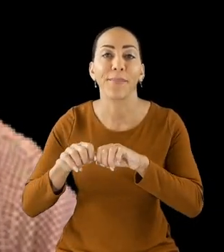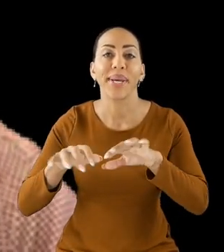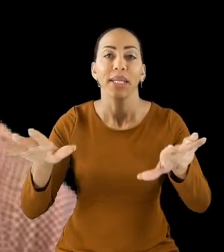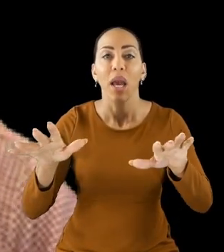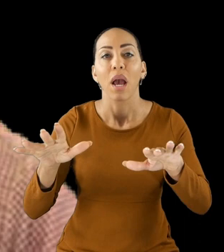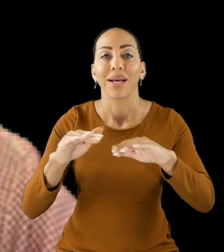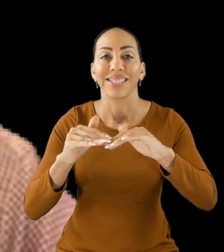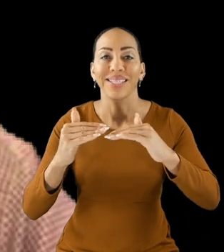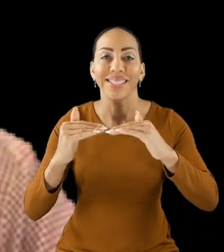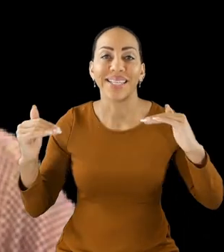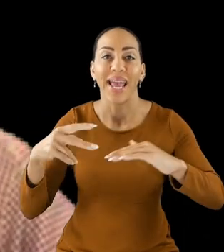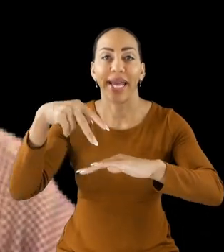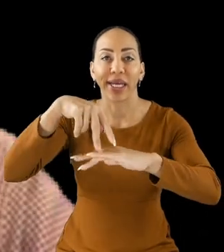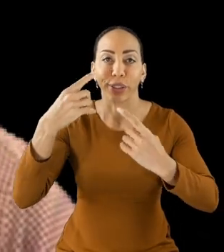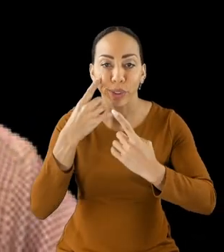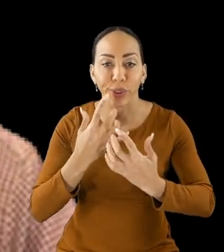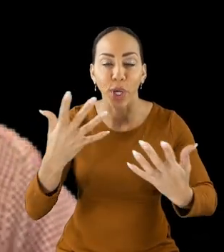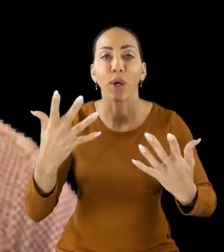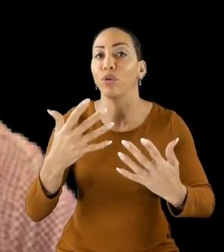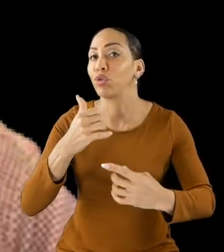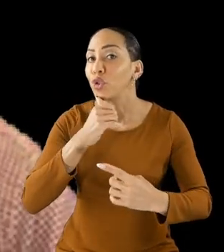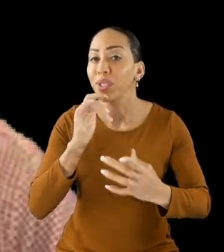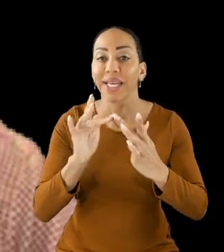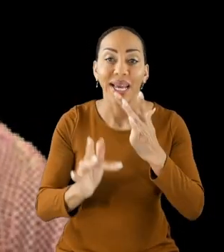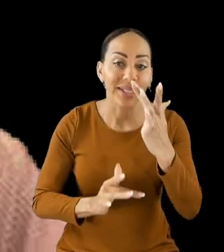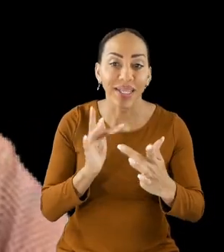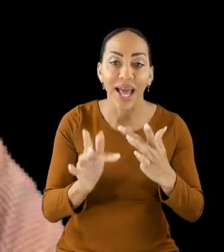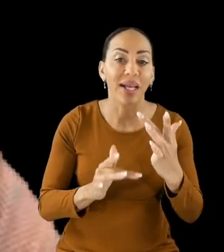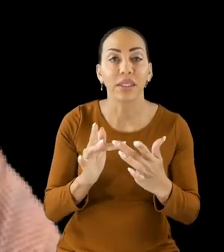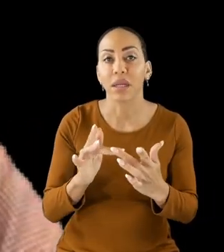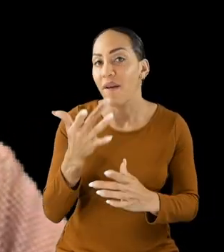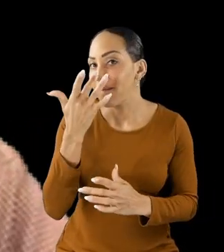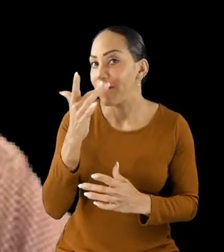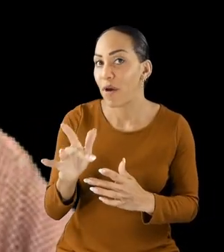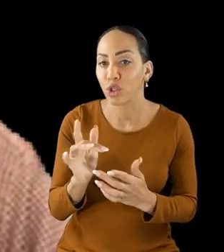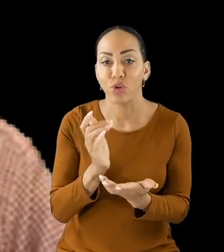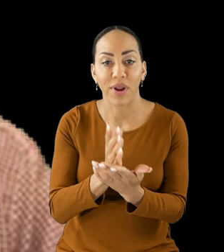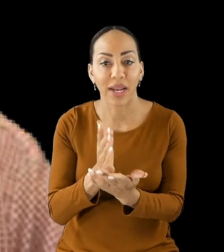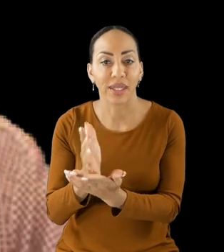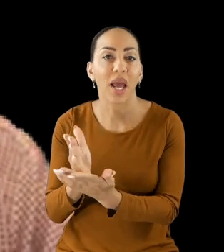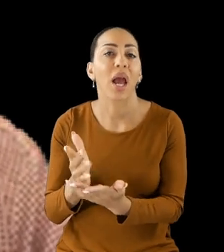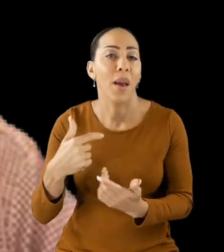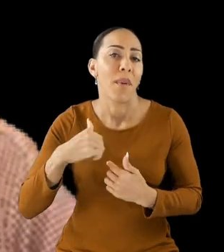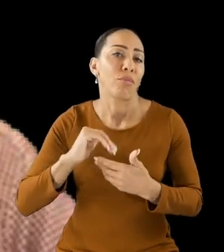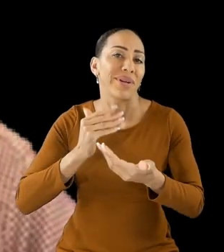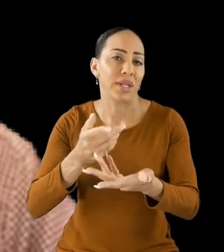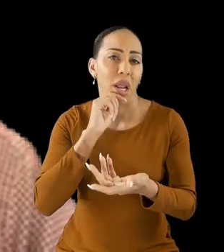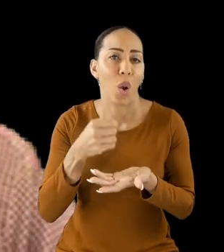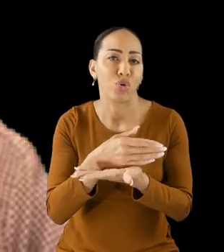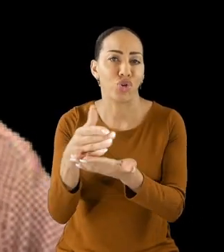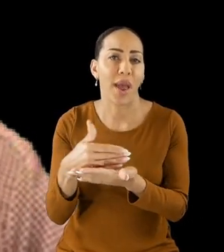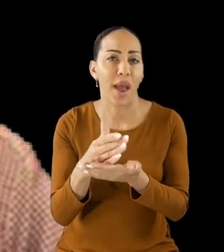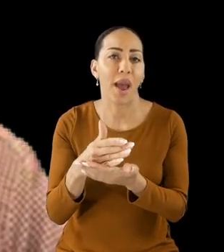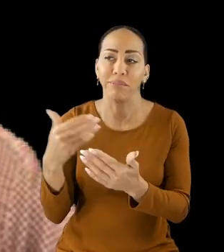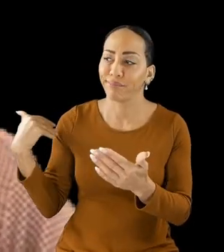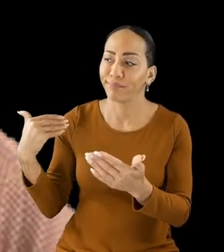but also a lot of shows on the internet and using virtual reality. And I will show some of those as part of